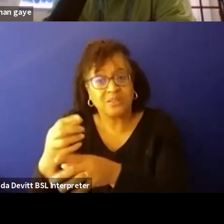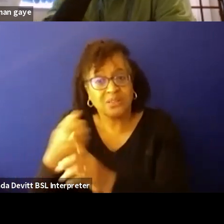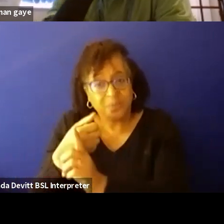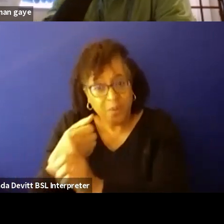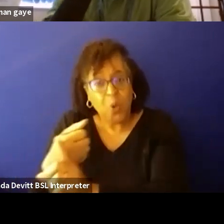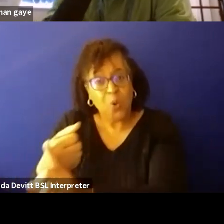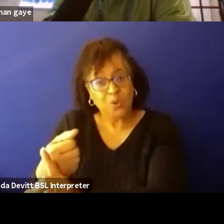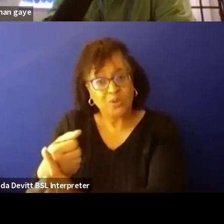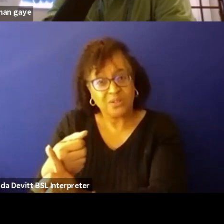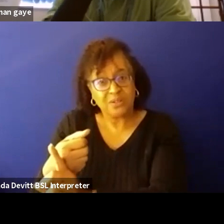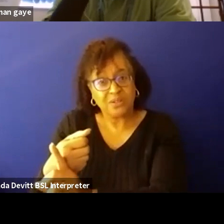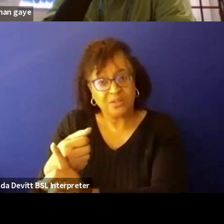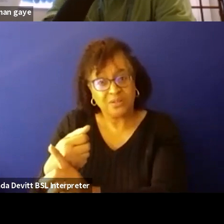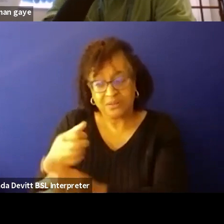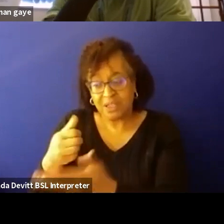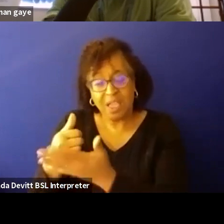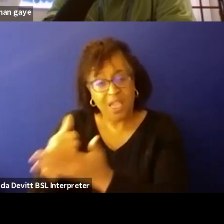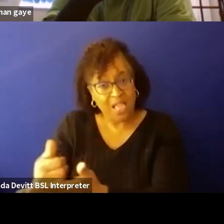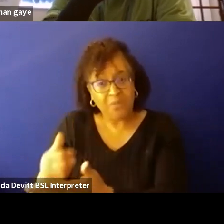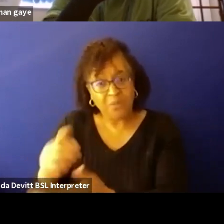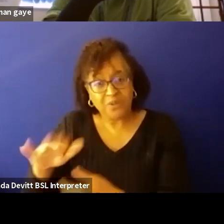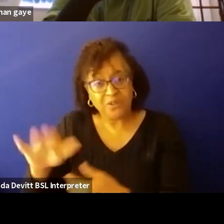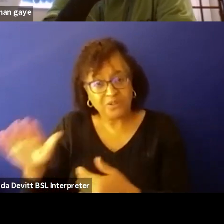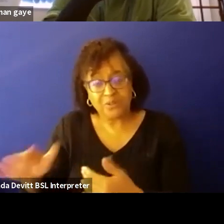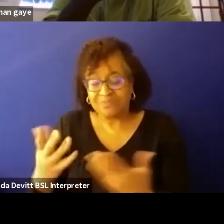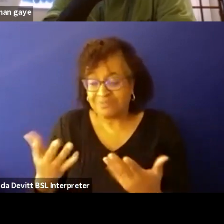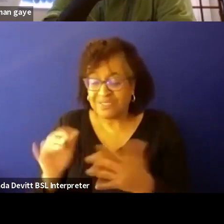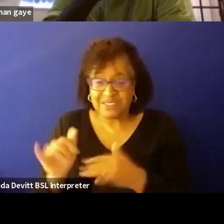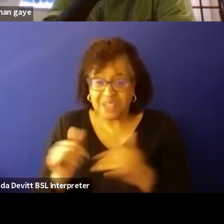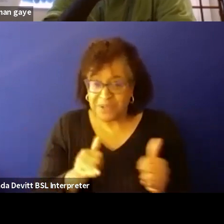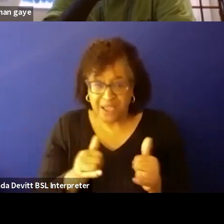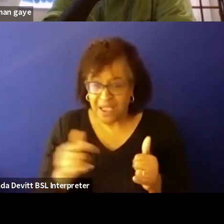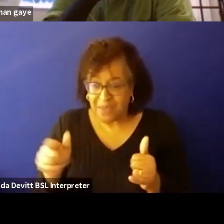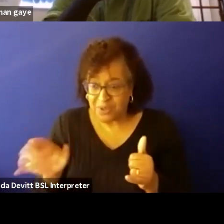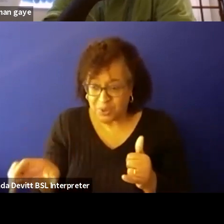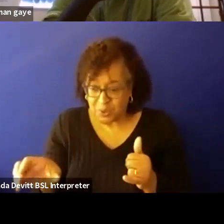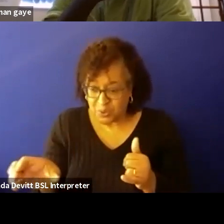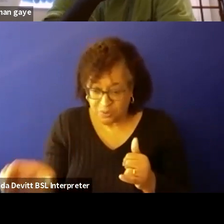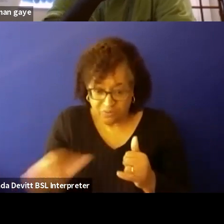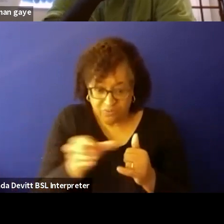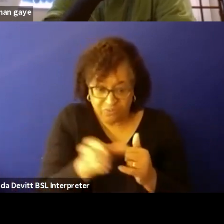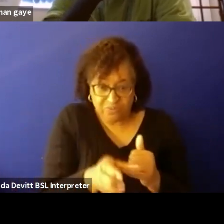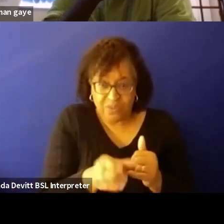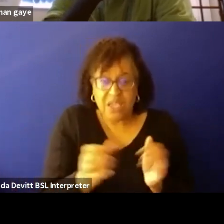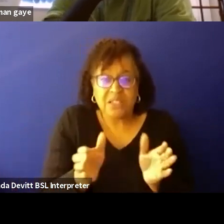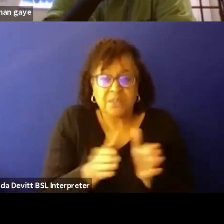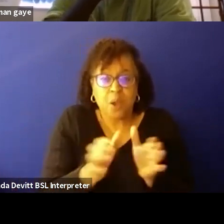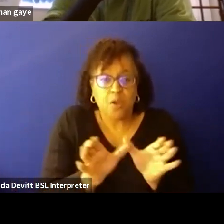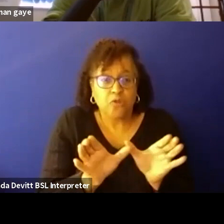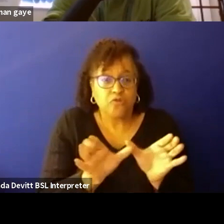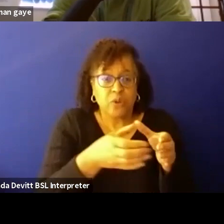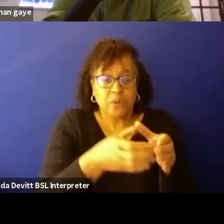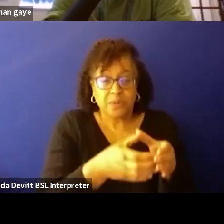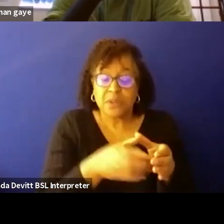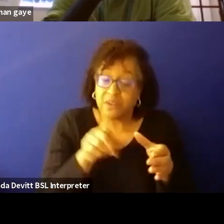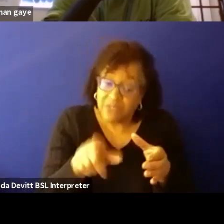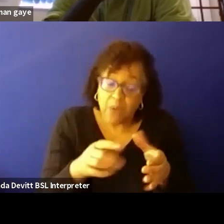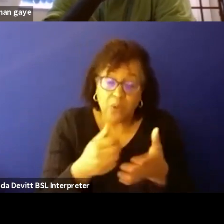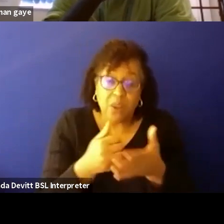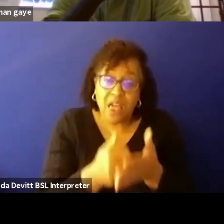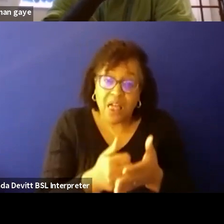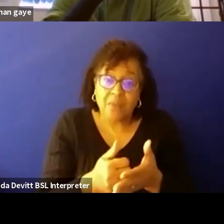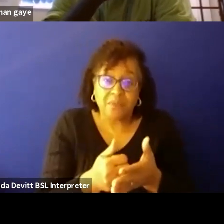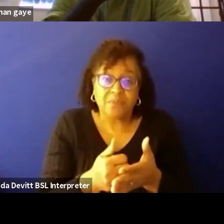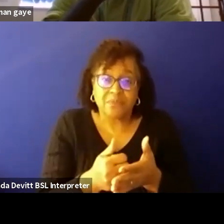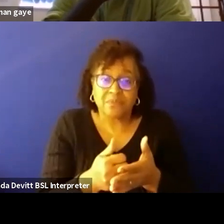children. And, you know, sometimes you put them in small groups to help with them